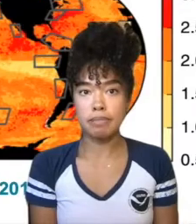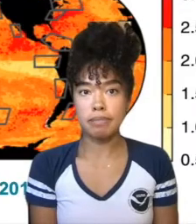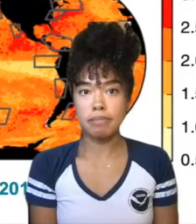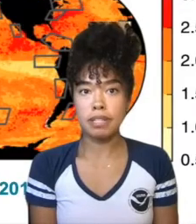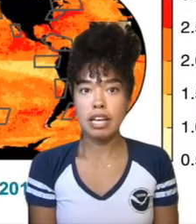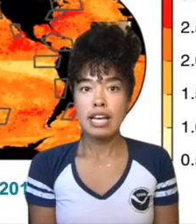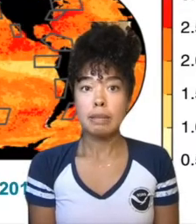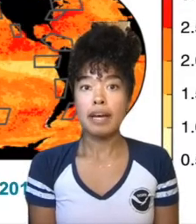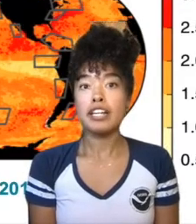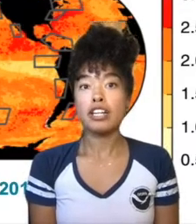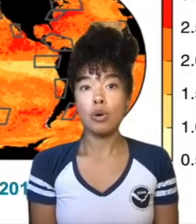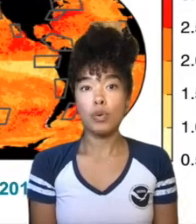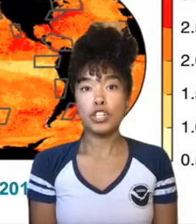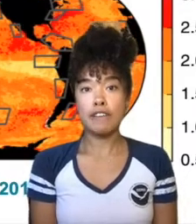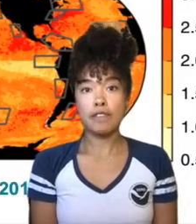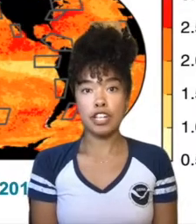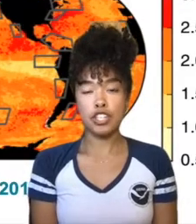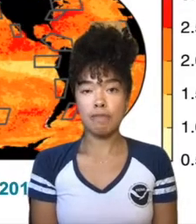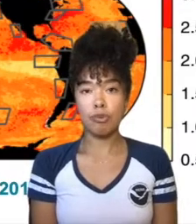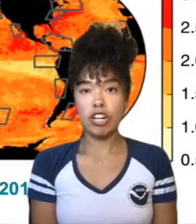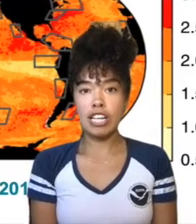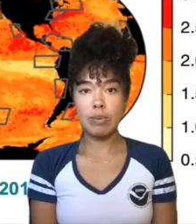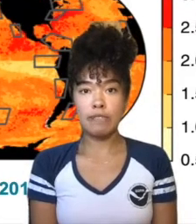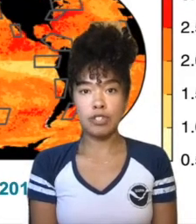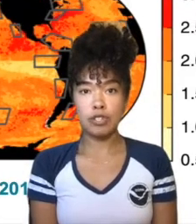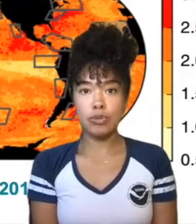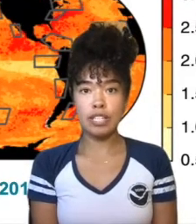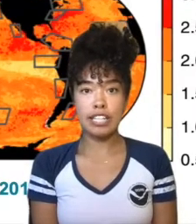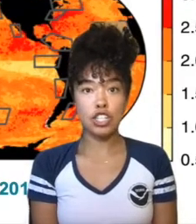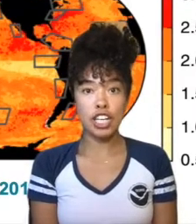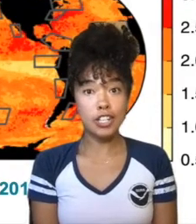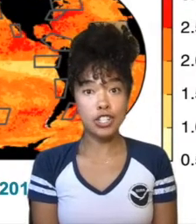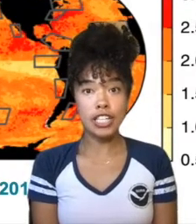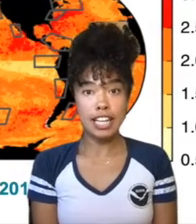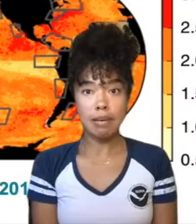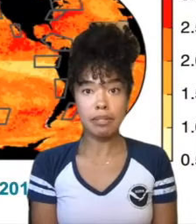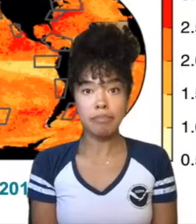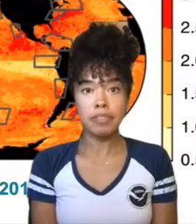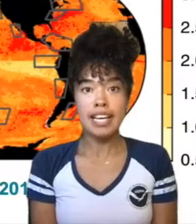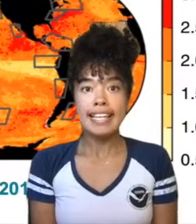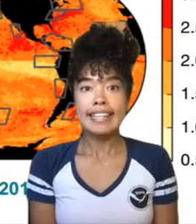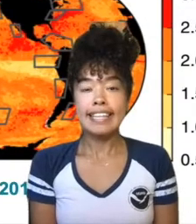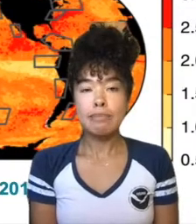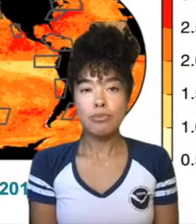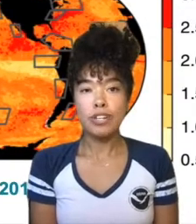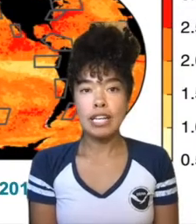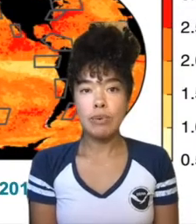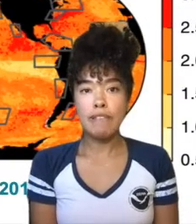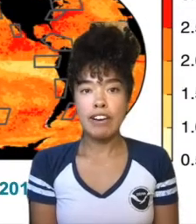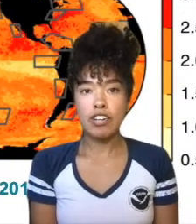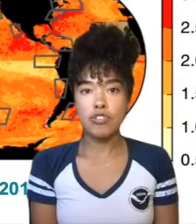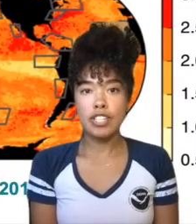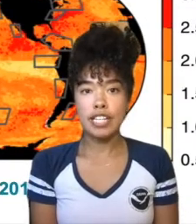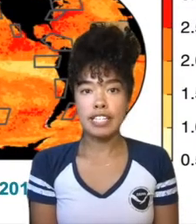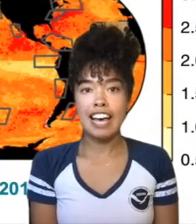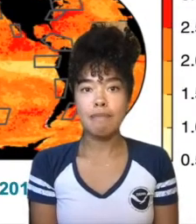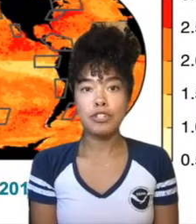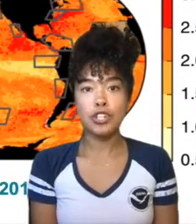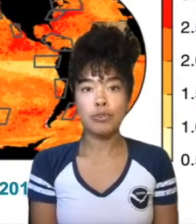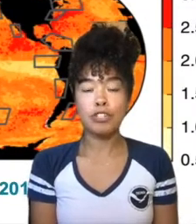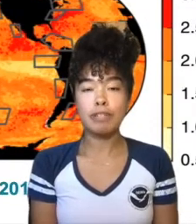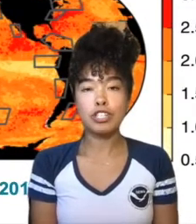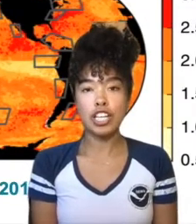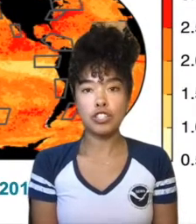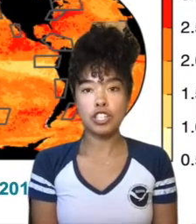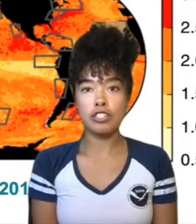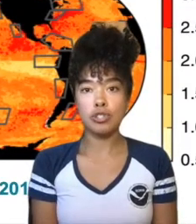temperatures. Depending on which definition of marine heat waves used in a changing climate, these marine heat wave characteristics have been